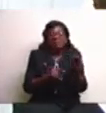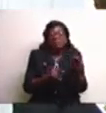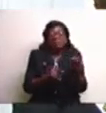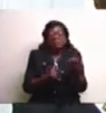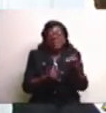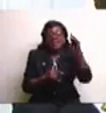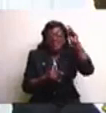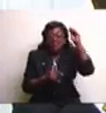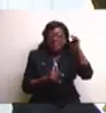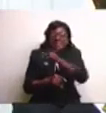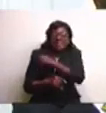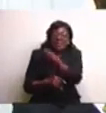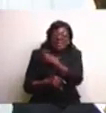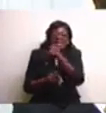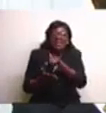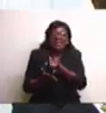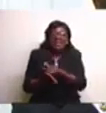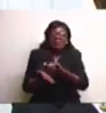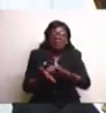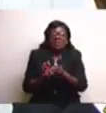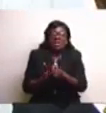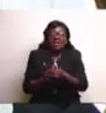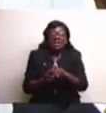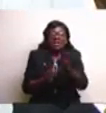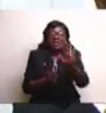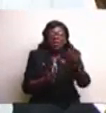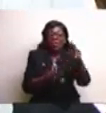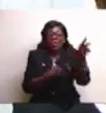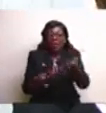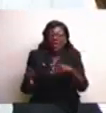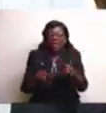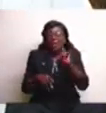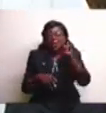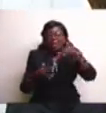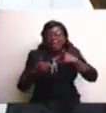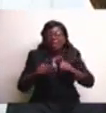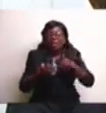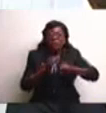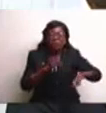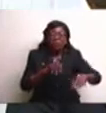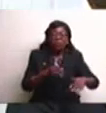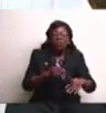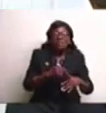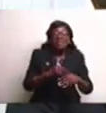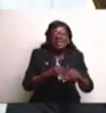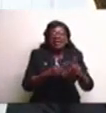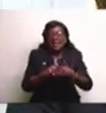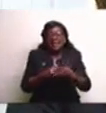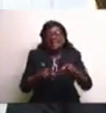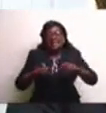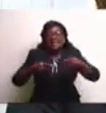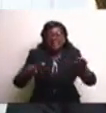I said to him, Mr. Smith, you know, that would mean that your party would have to lose the next general election. And, you know,